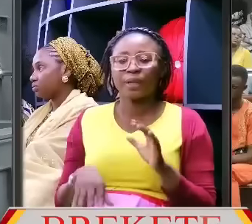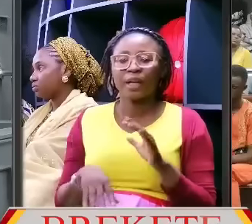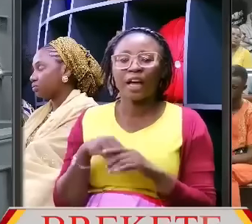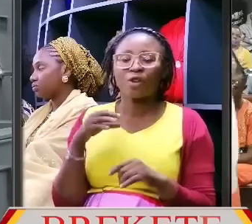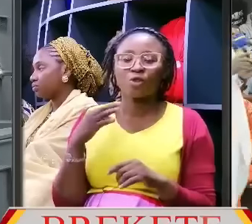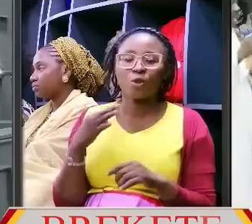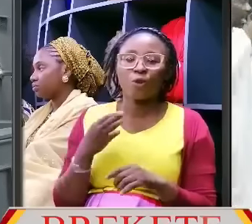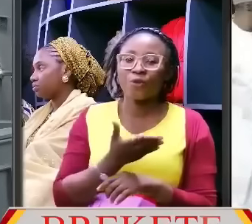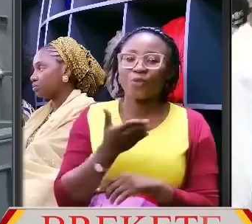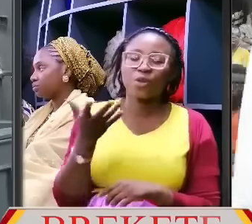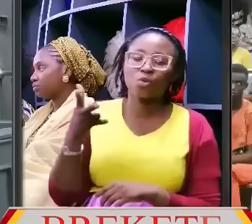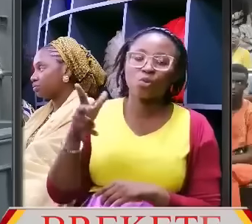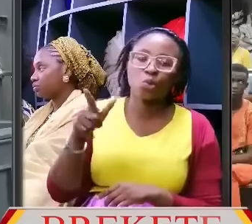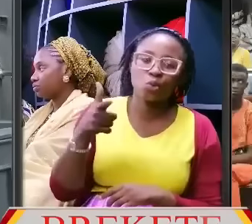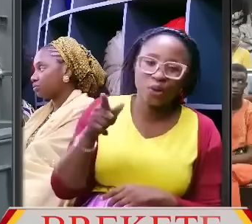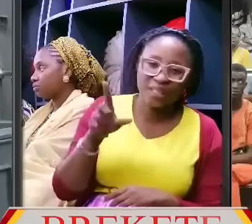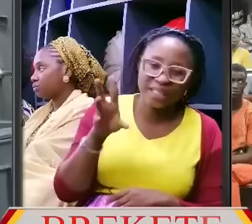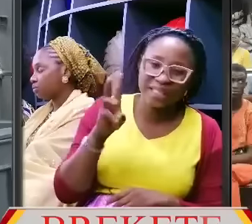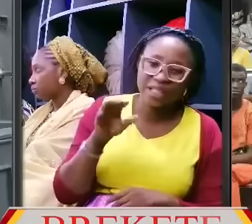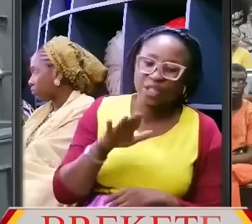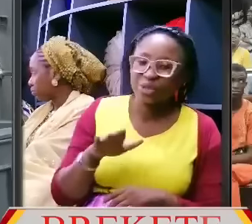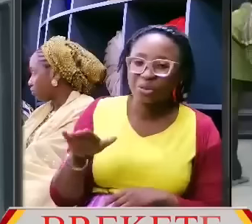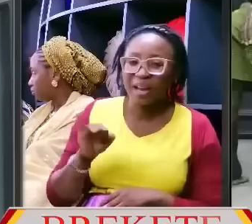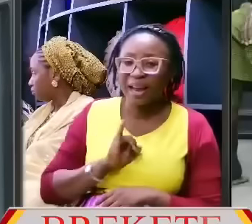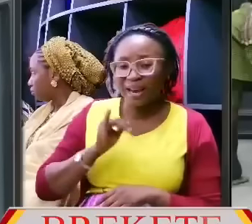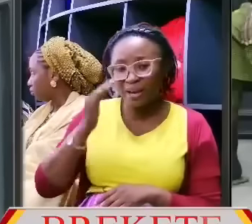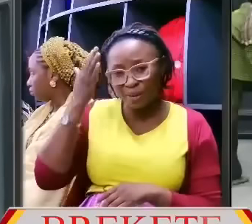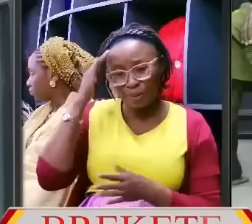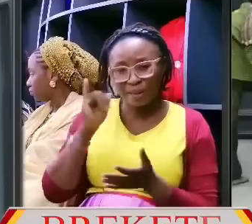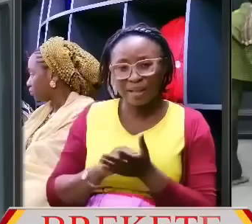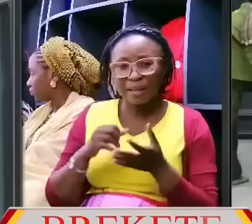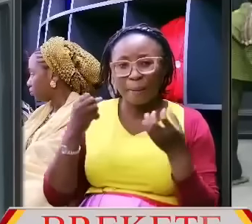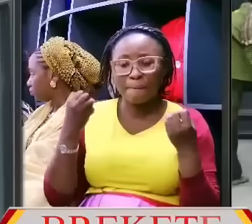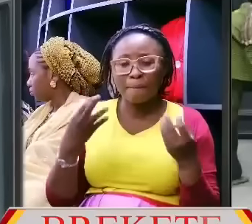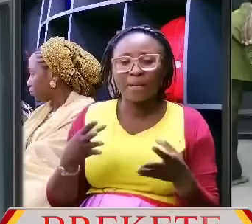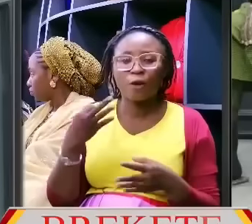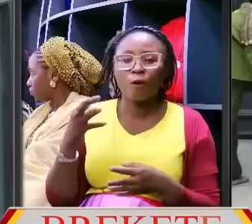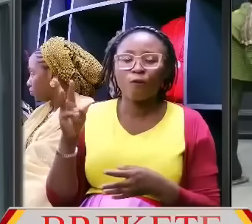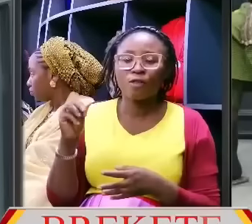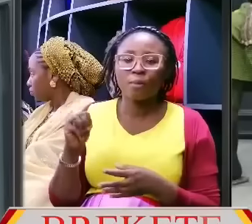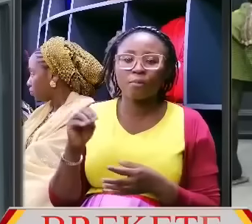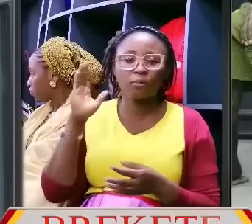Out of these 26 children, I know say many of them go be